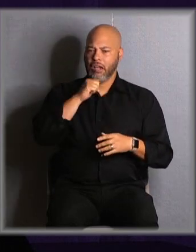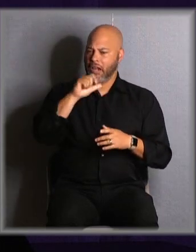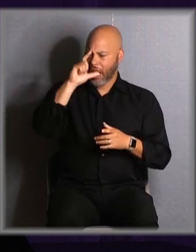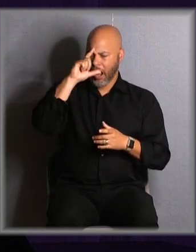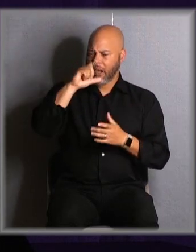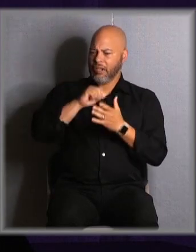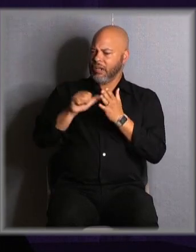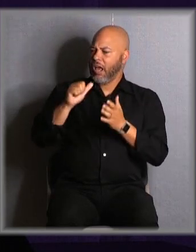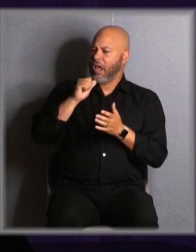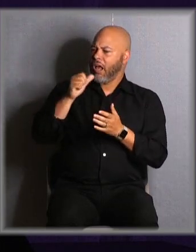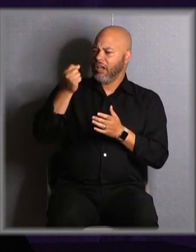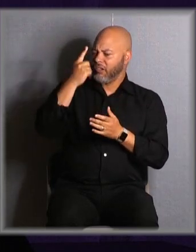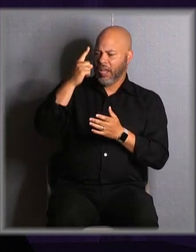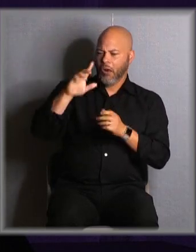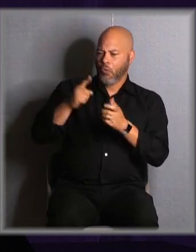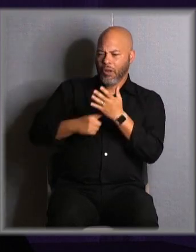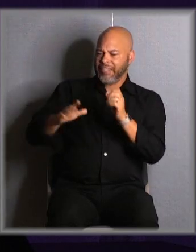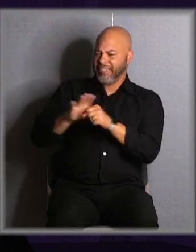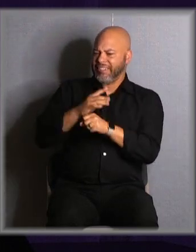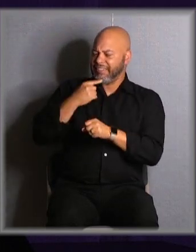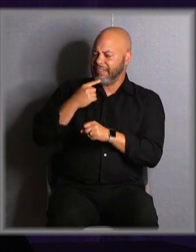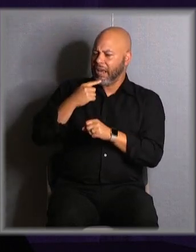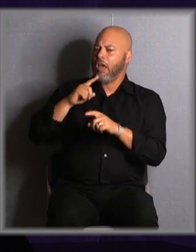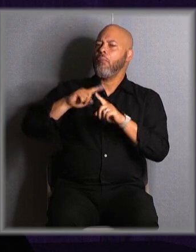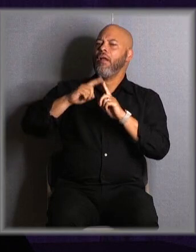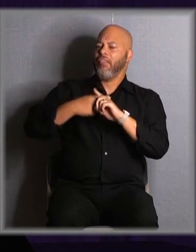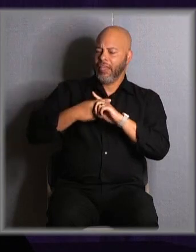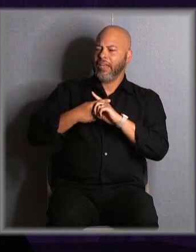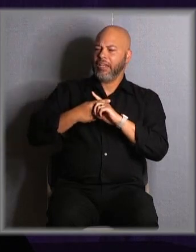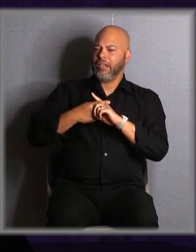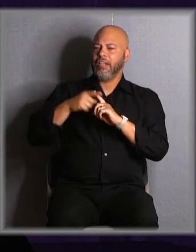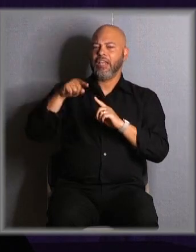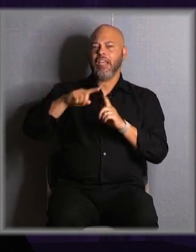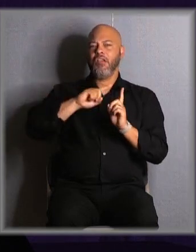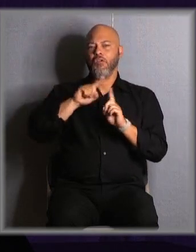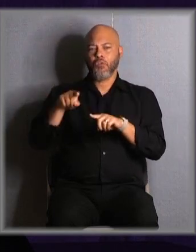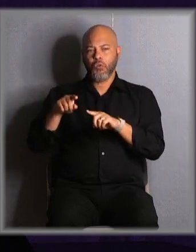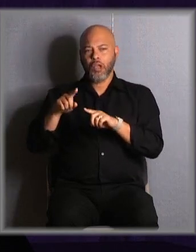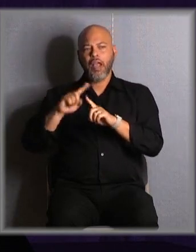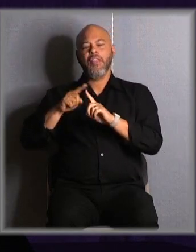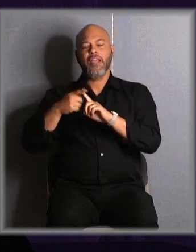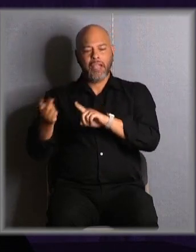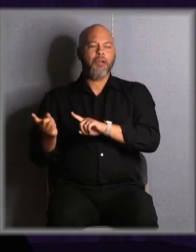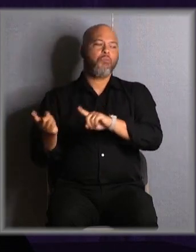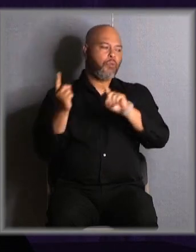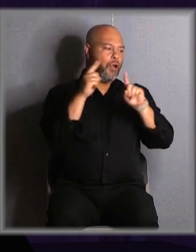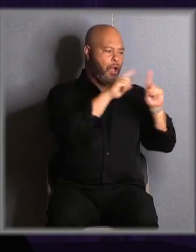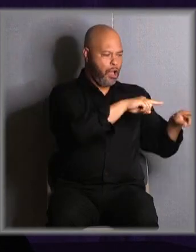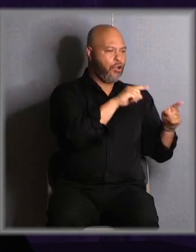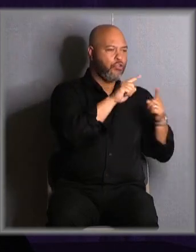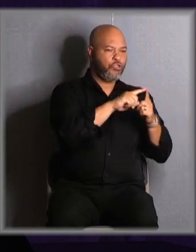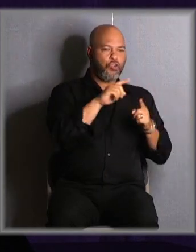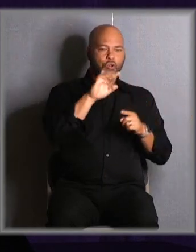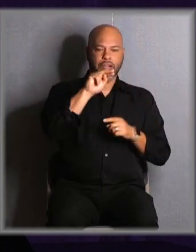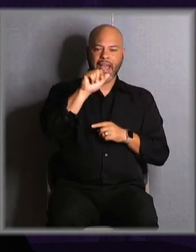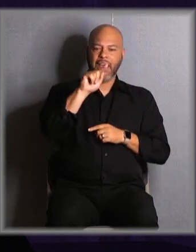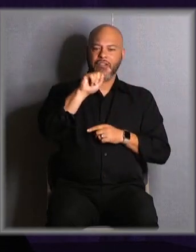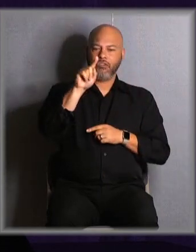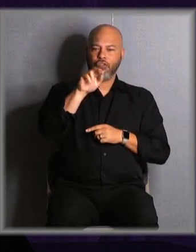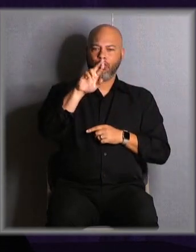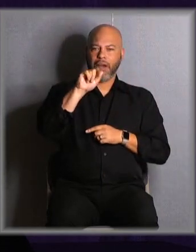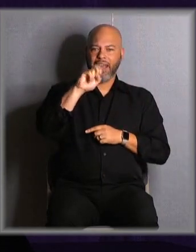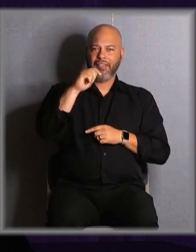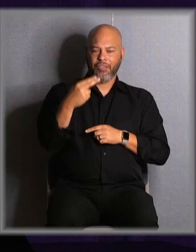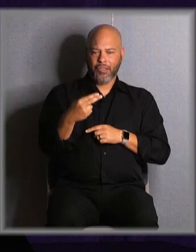he spake unto them. And he went down with them and came to Nazareth and was subject unto